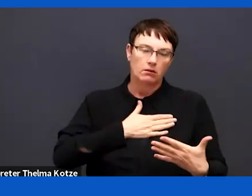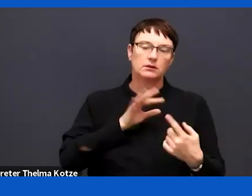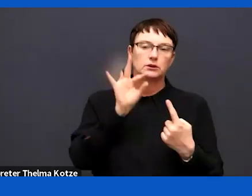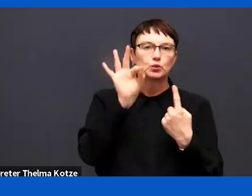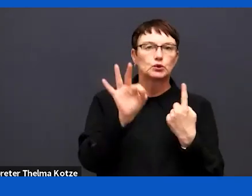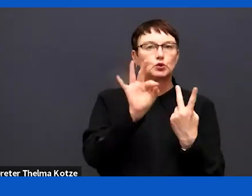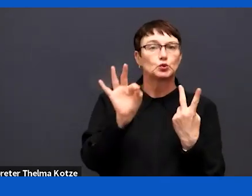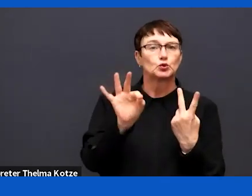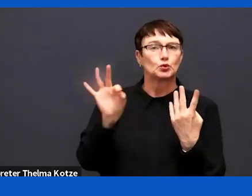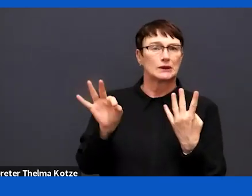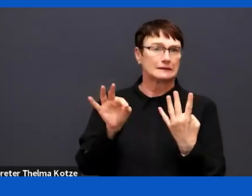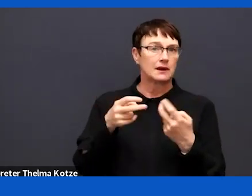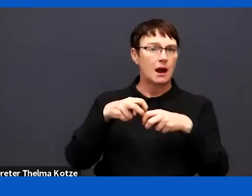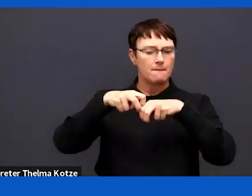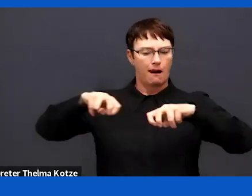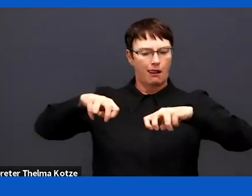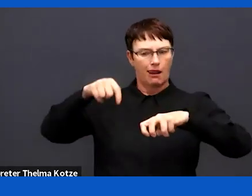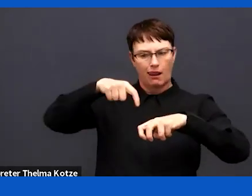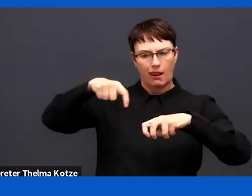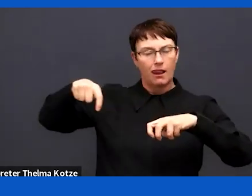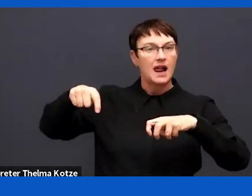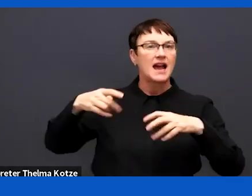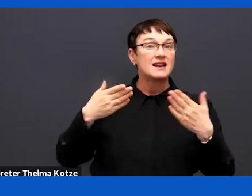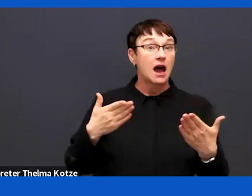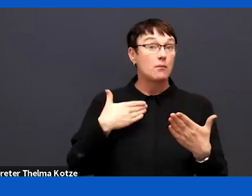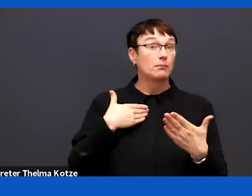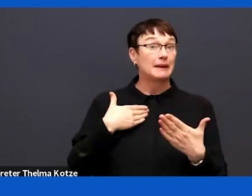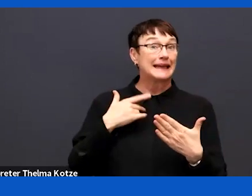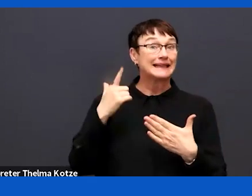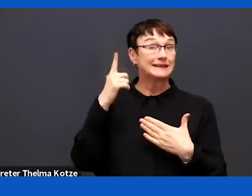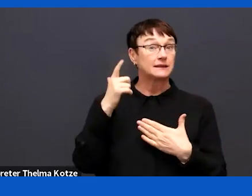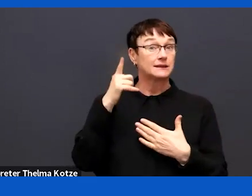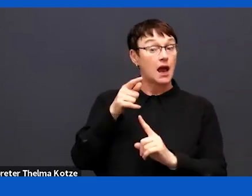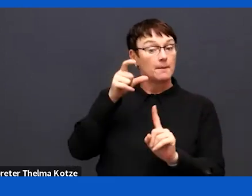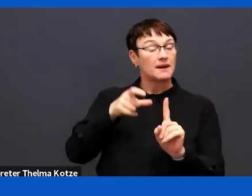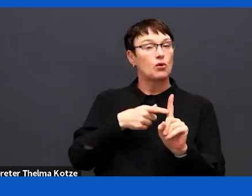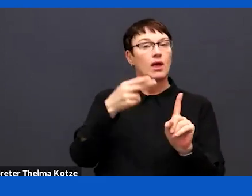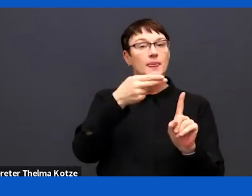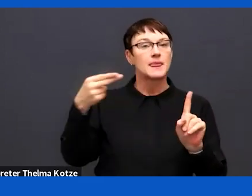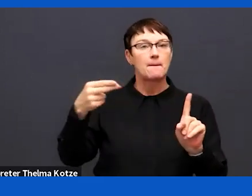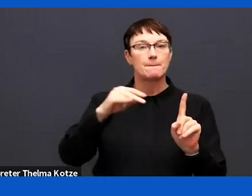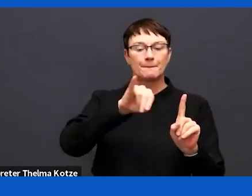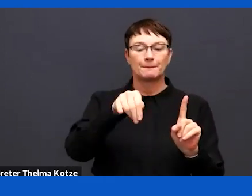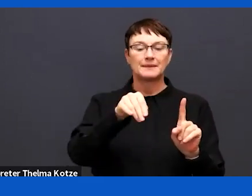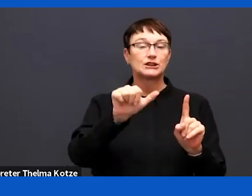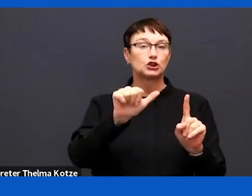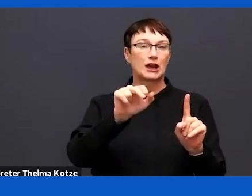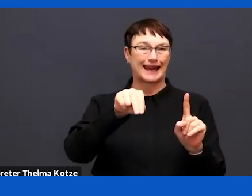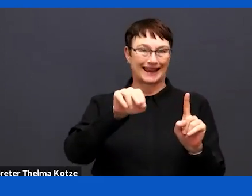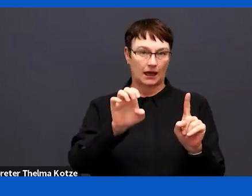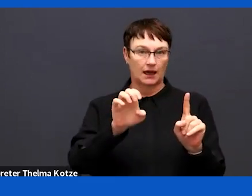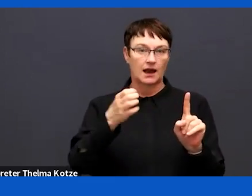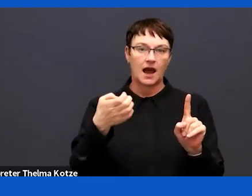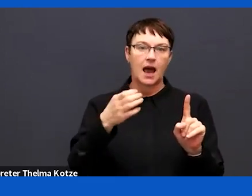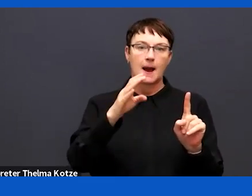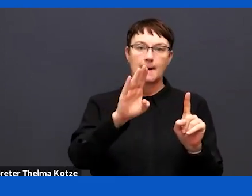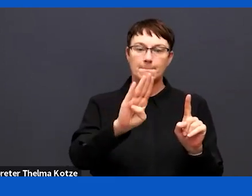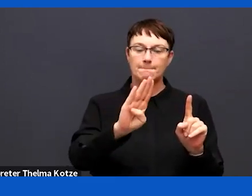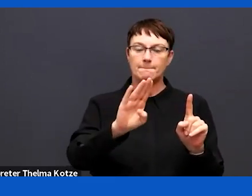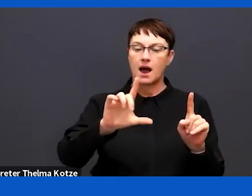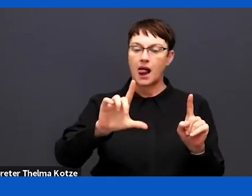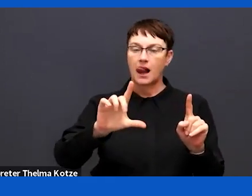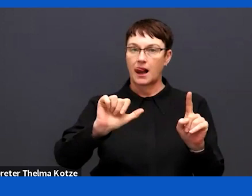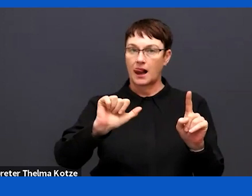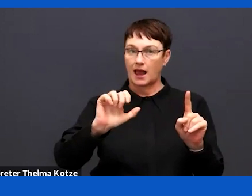I would like to start with Jane Black, who we have with us online, who is the accessibility lead of UK